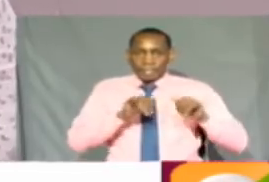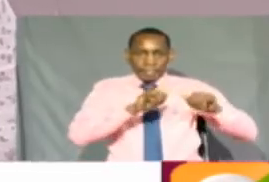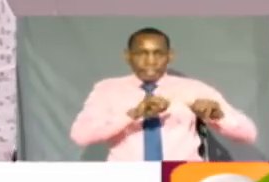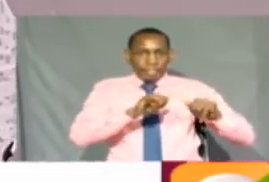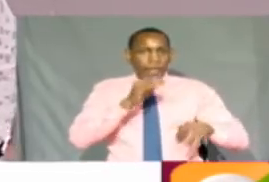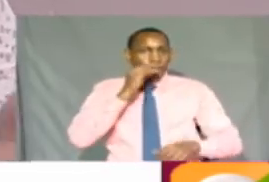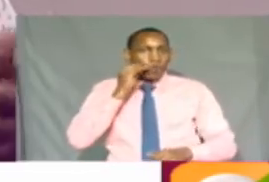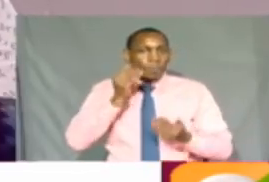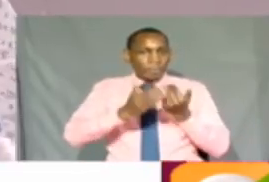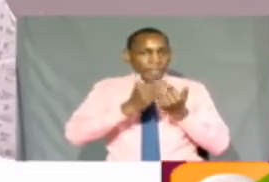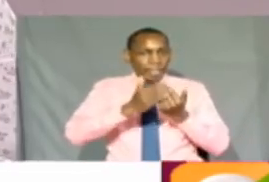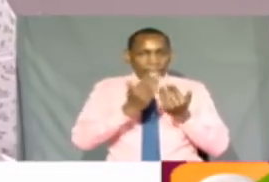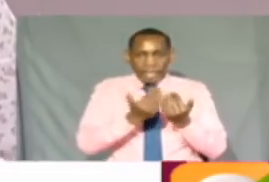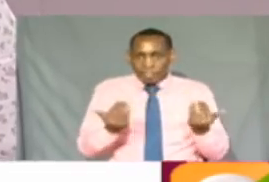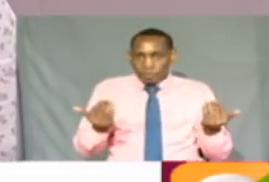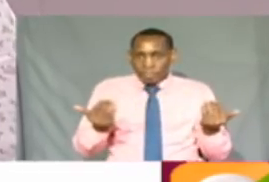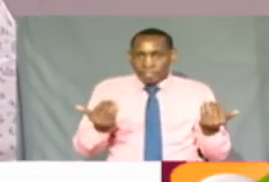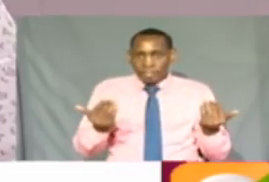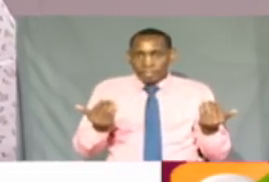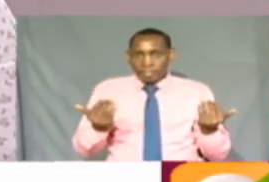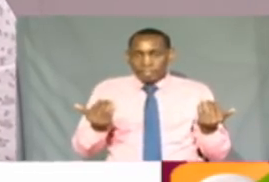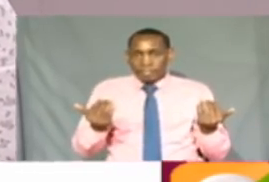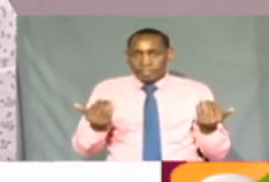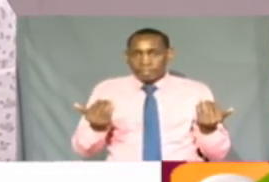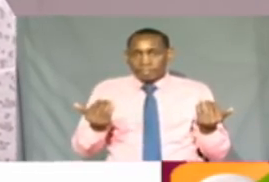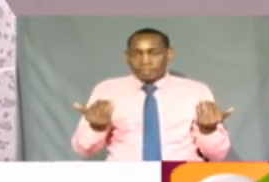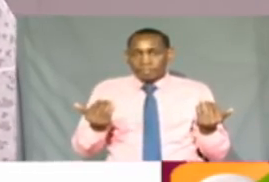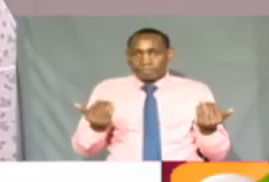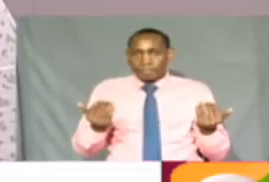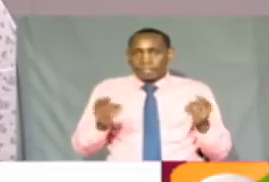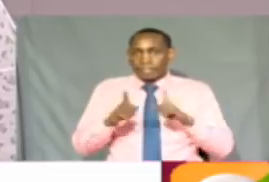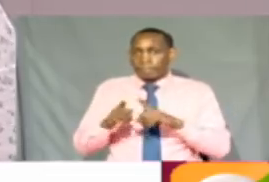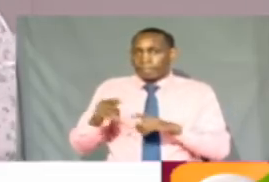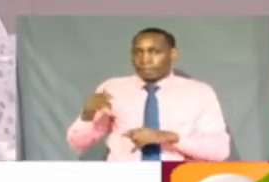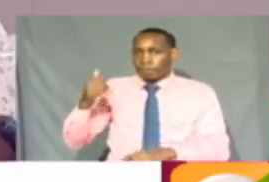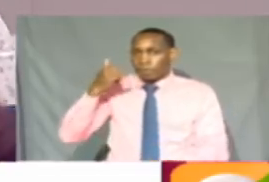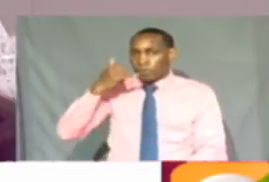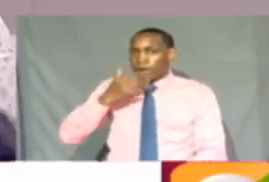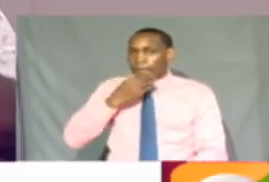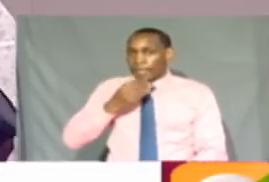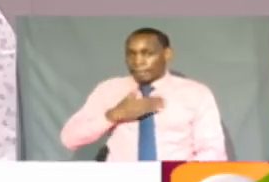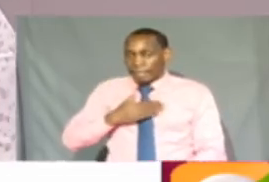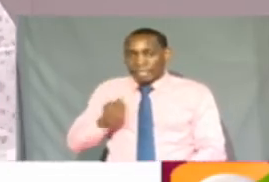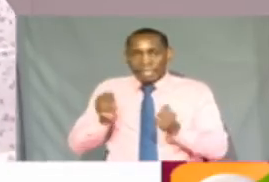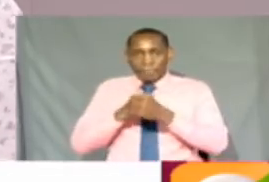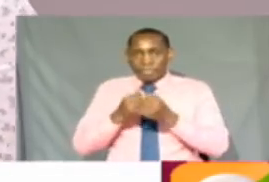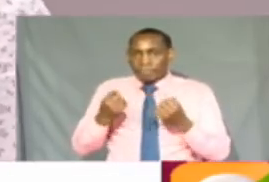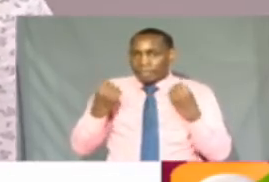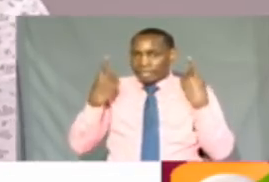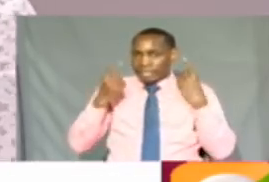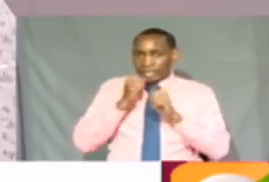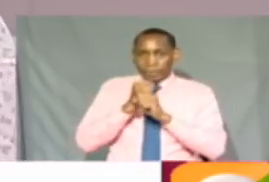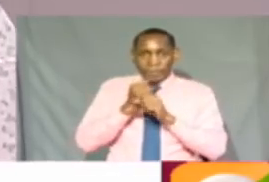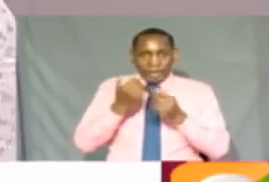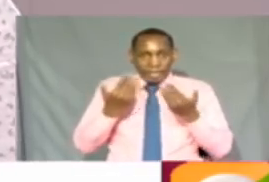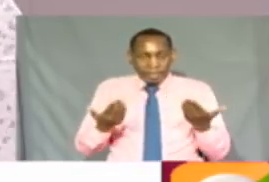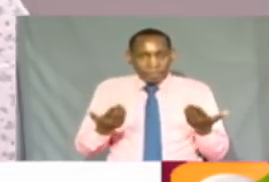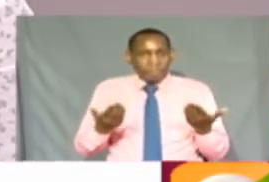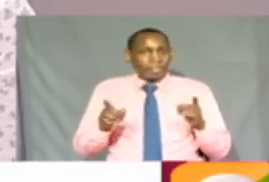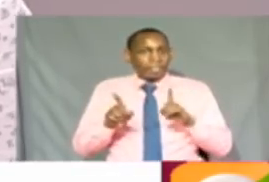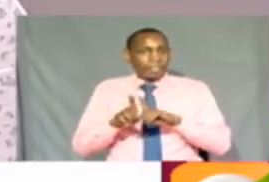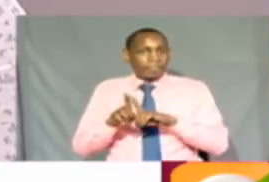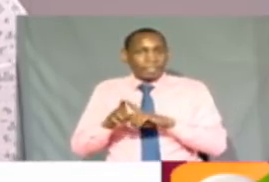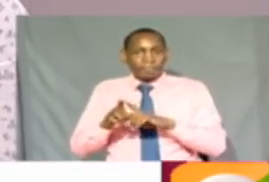home, take care of the kids. And I swear to God, I actually called my dad because I could not understand how this works. And we've been raised